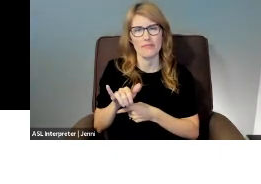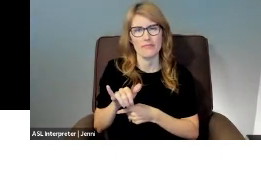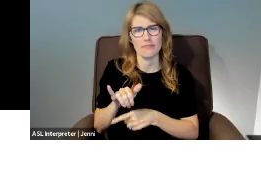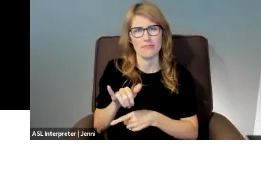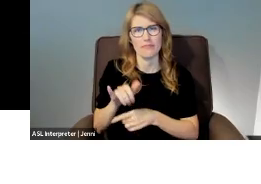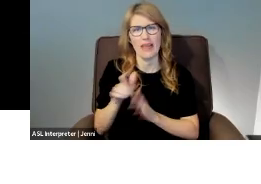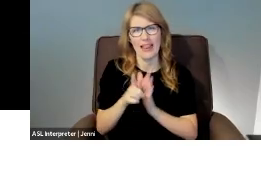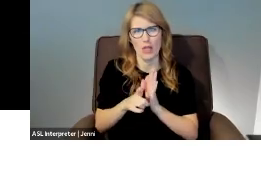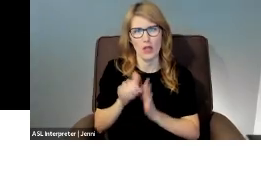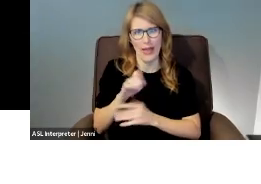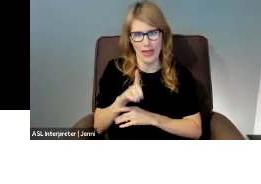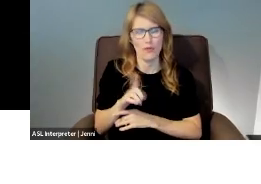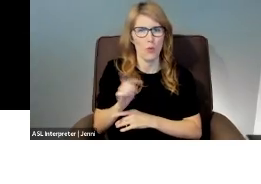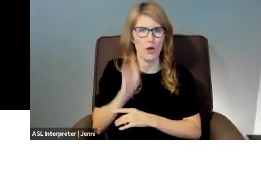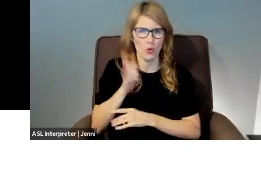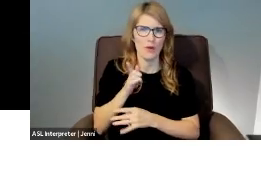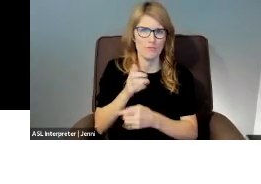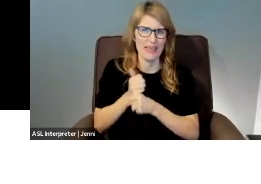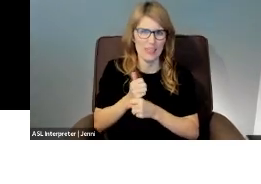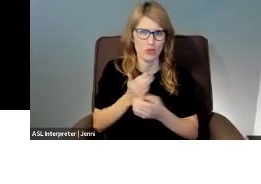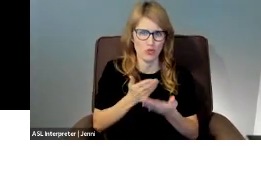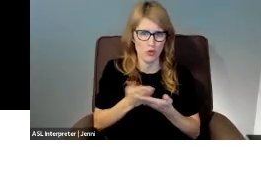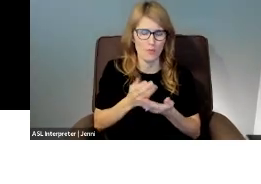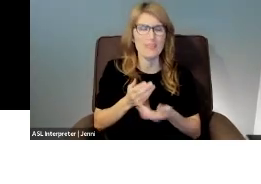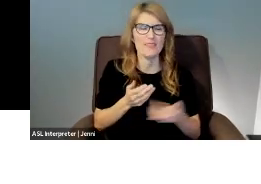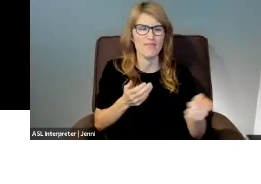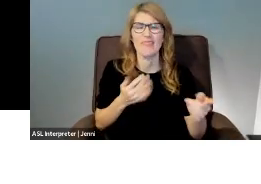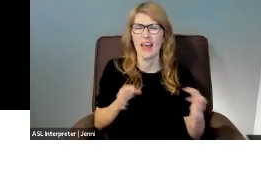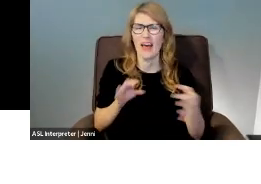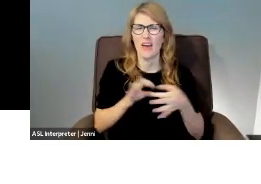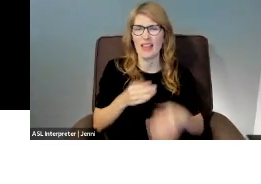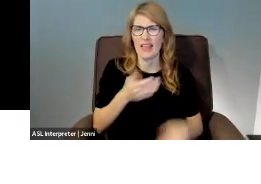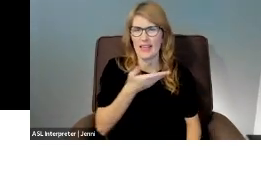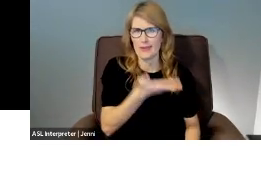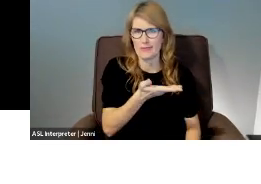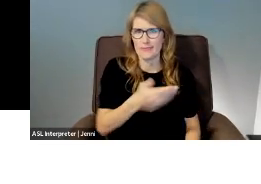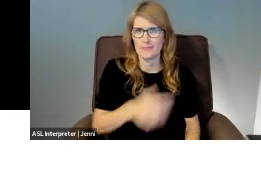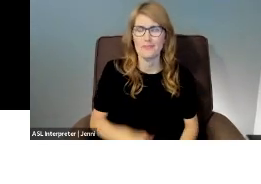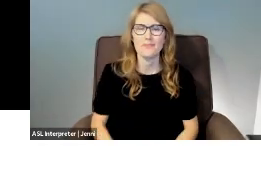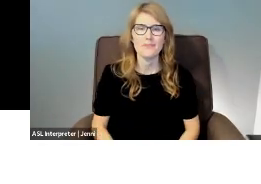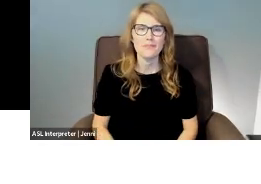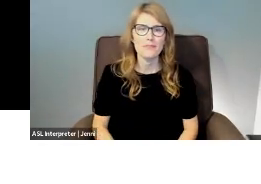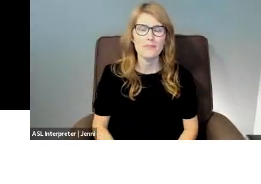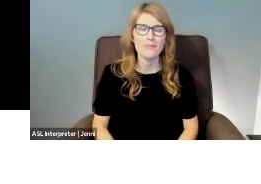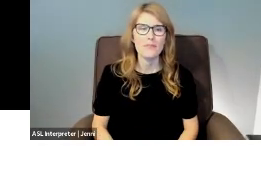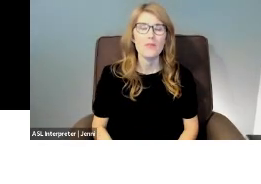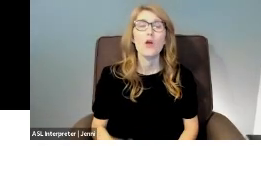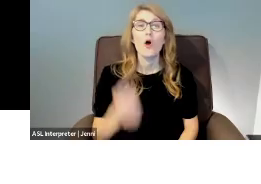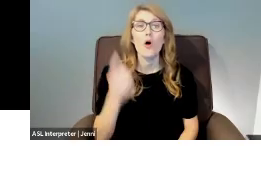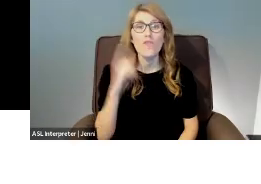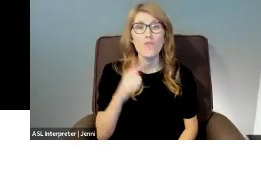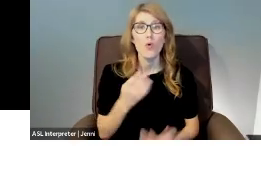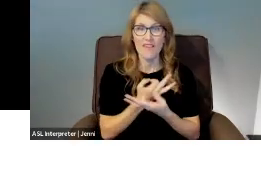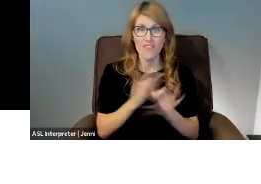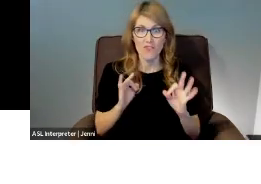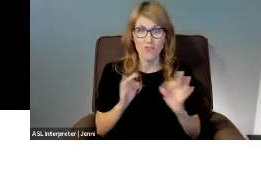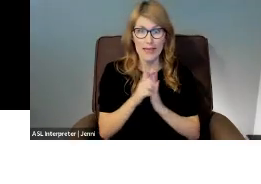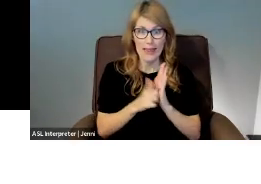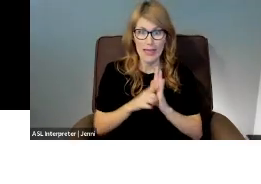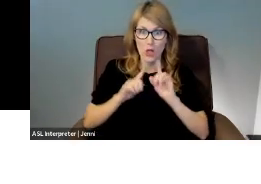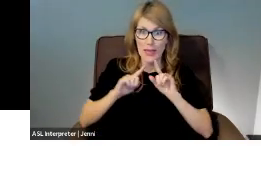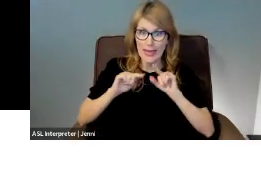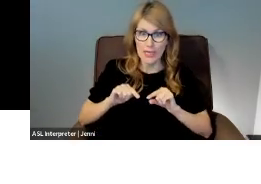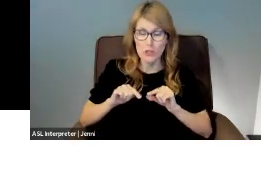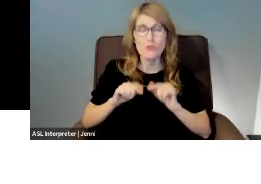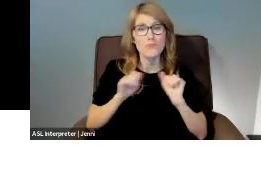seek services from, and you can reach them at the link below. For free legal answers, you can visit